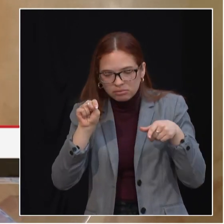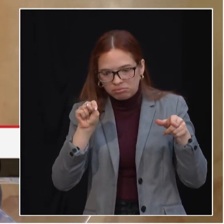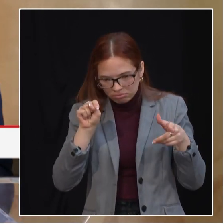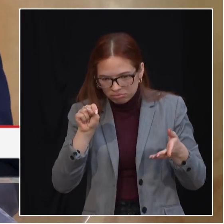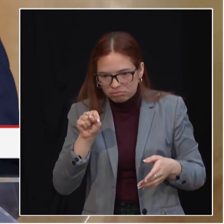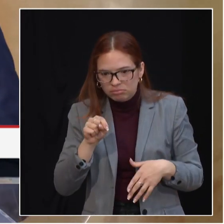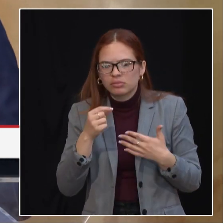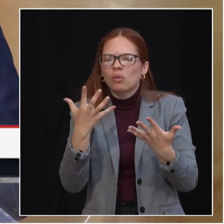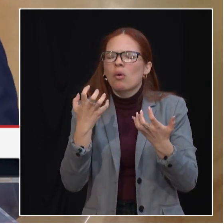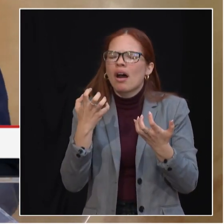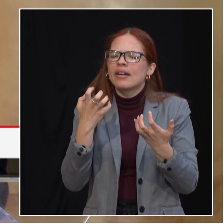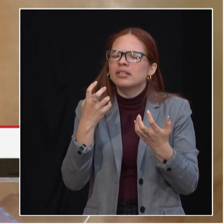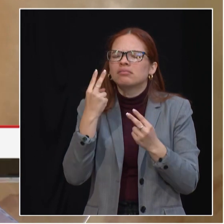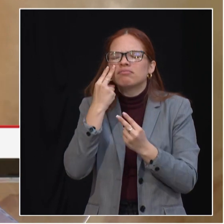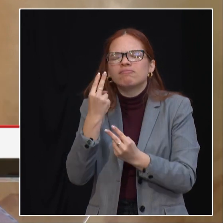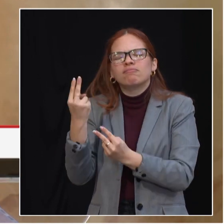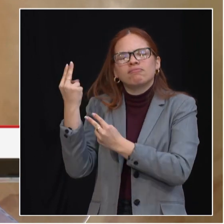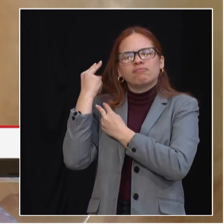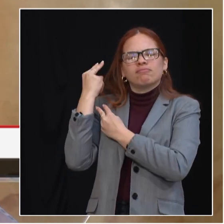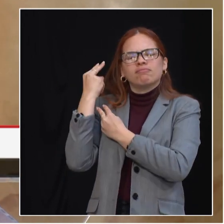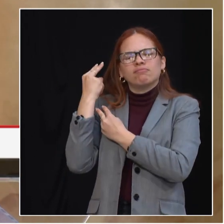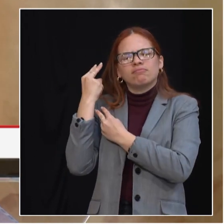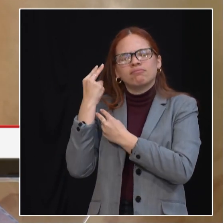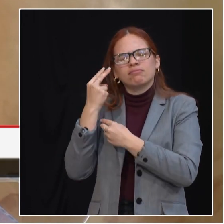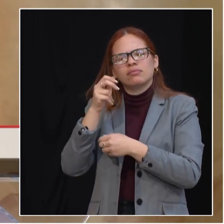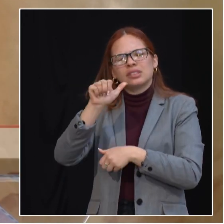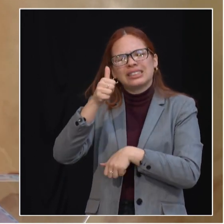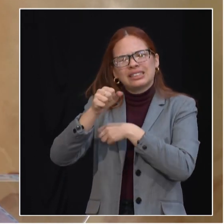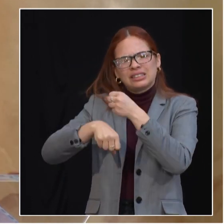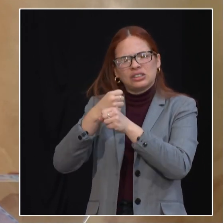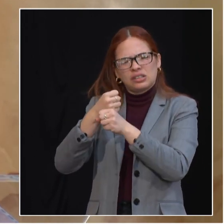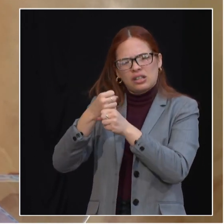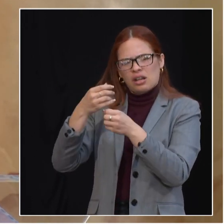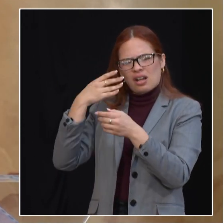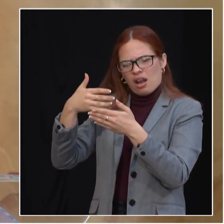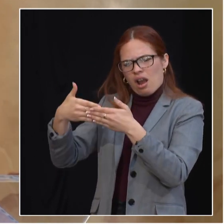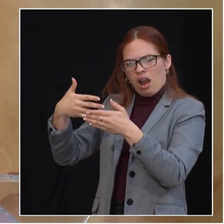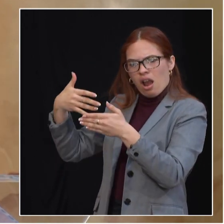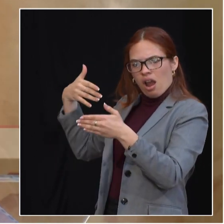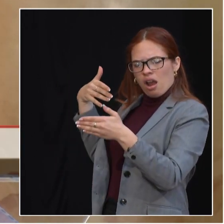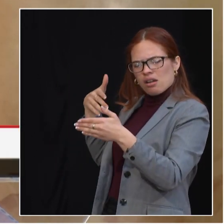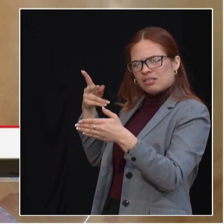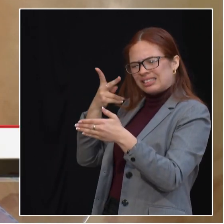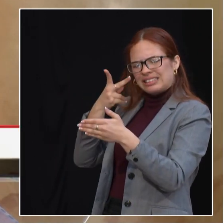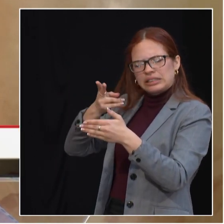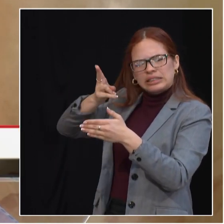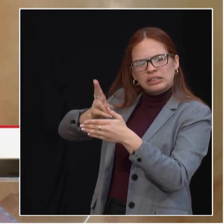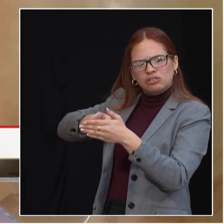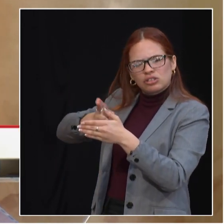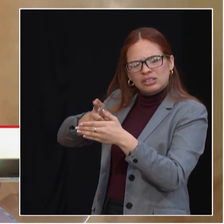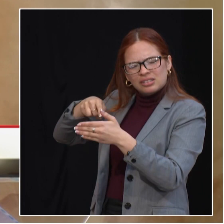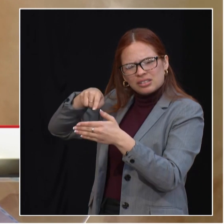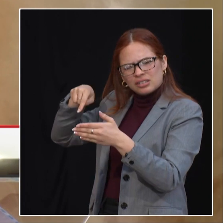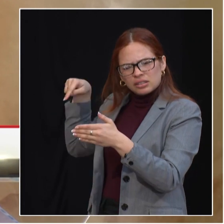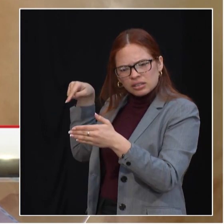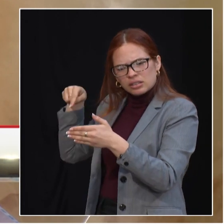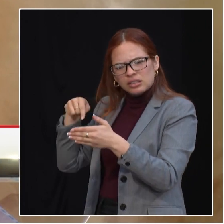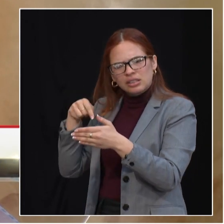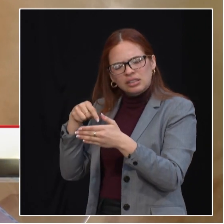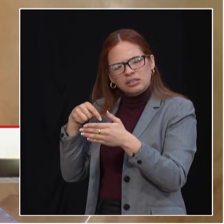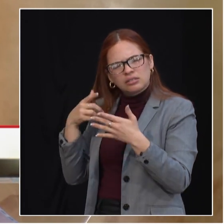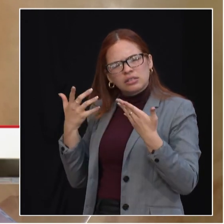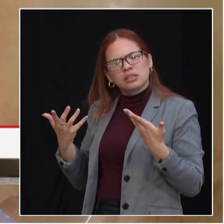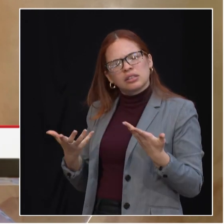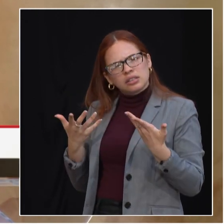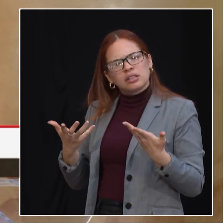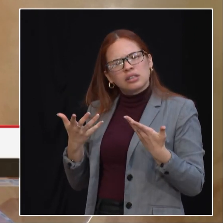If you look at the last 10 years, or the history of the tournament in particular, what is the one thing that